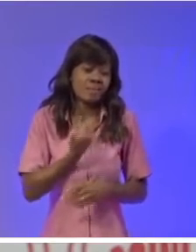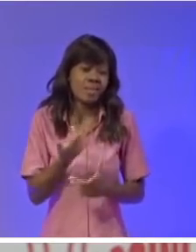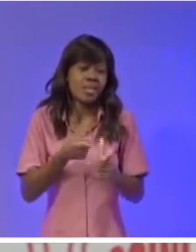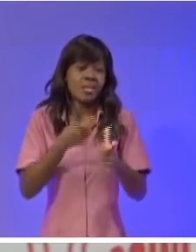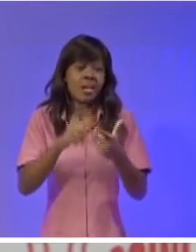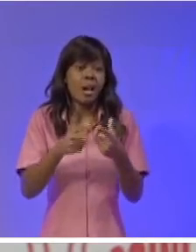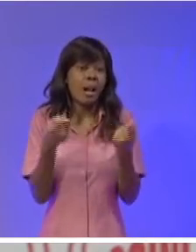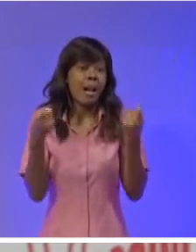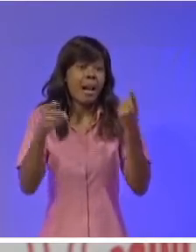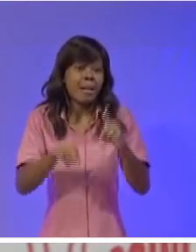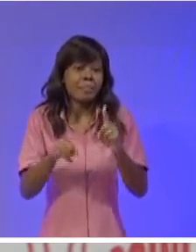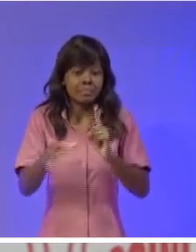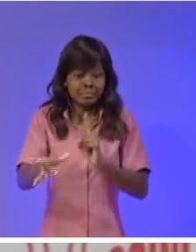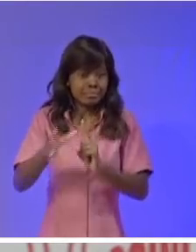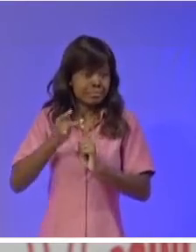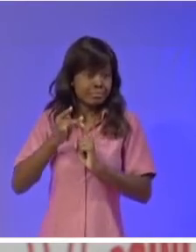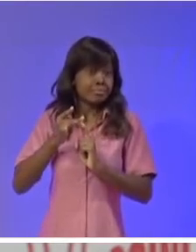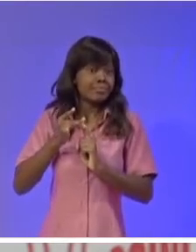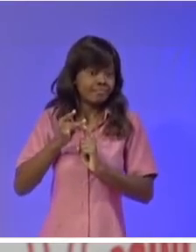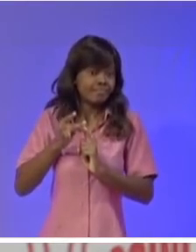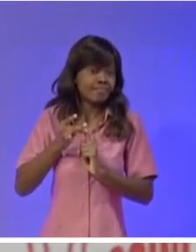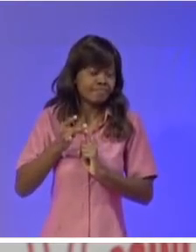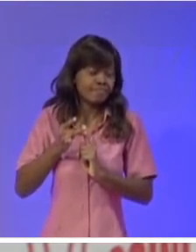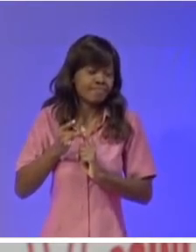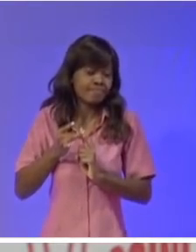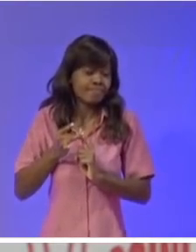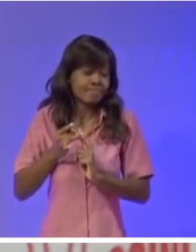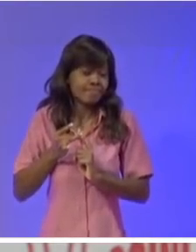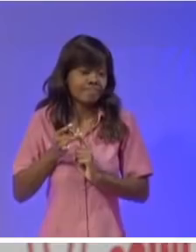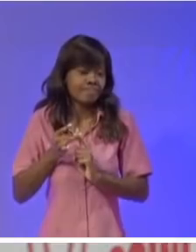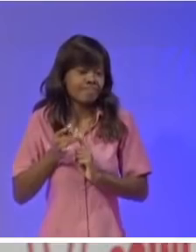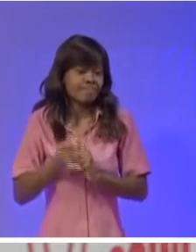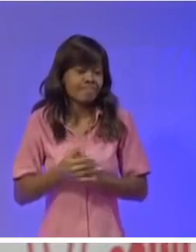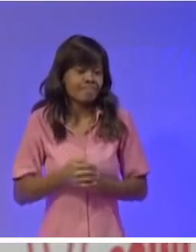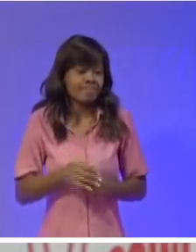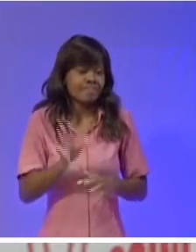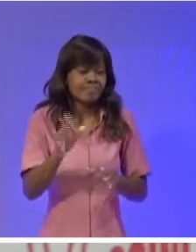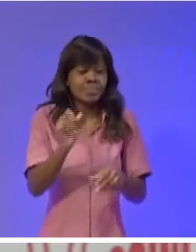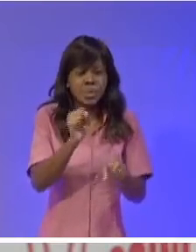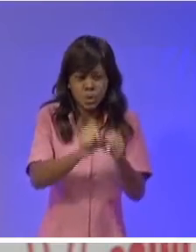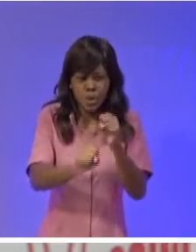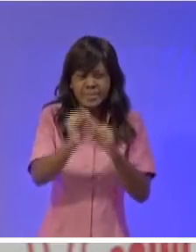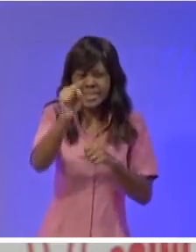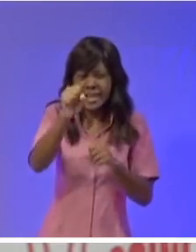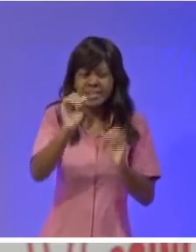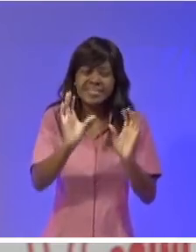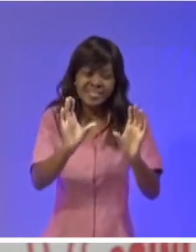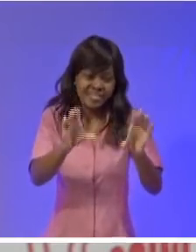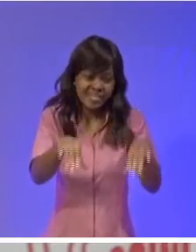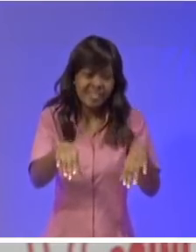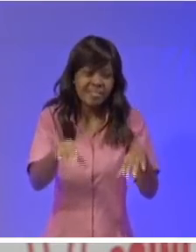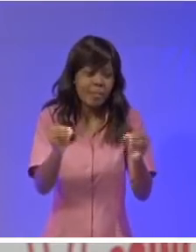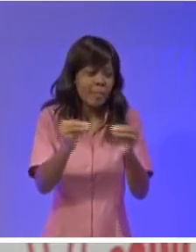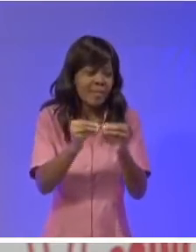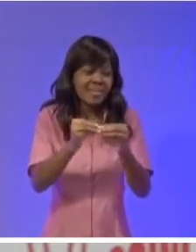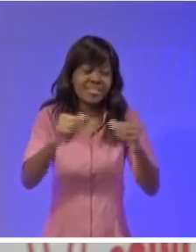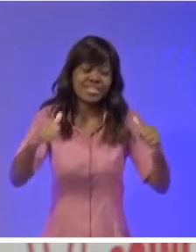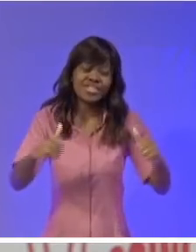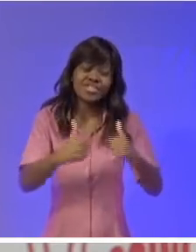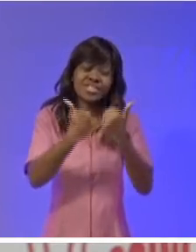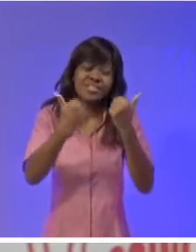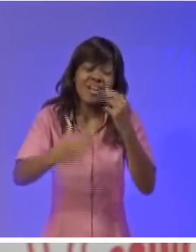greater general risk. So it can be treated as an additional risk factor, and of course can lead to complications and sequelae,